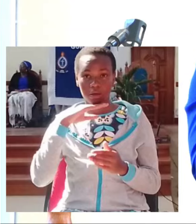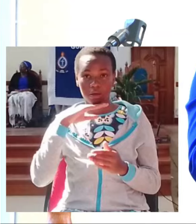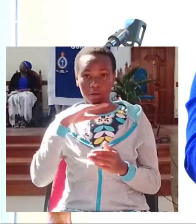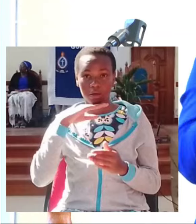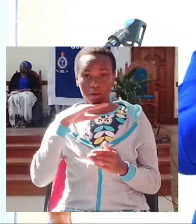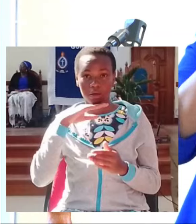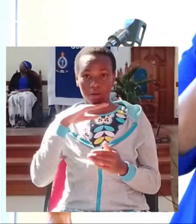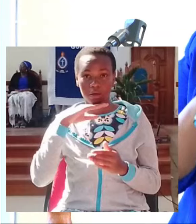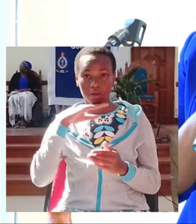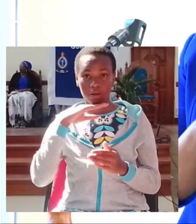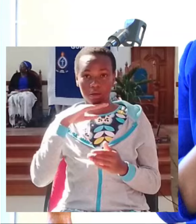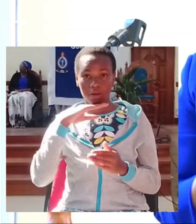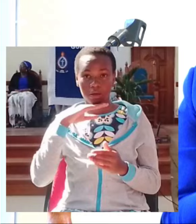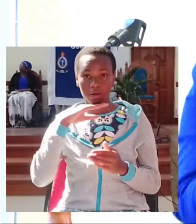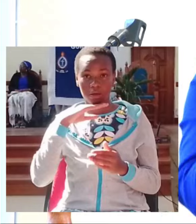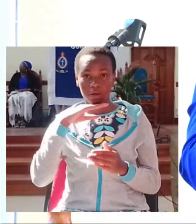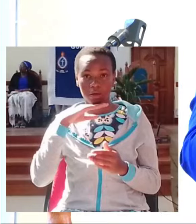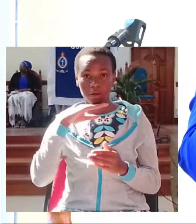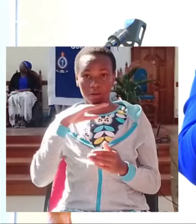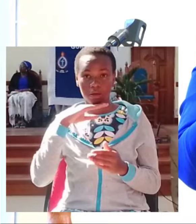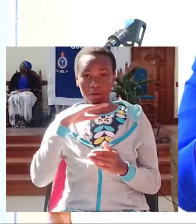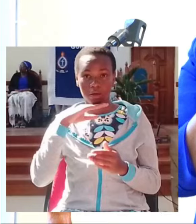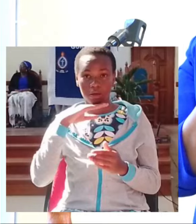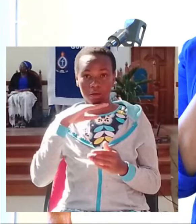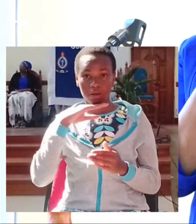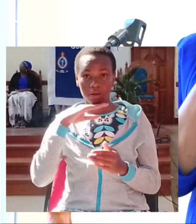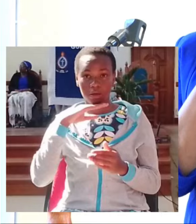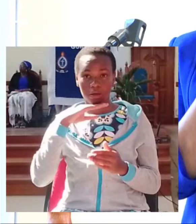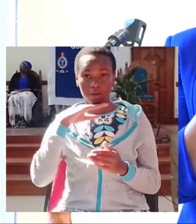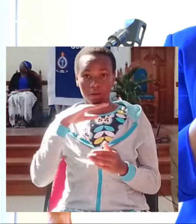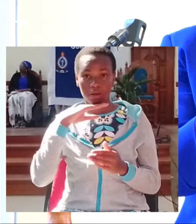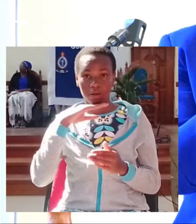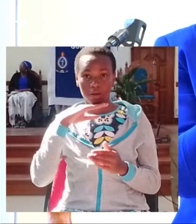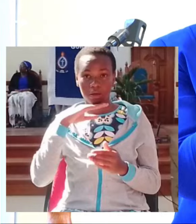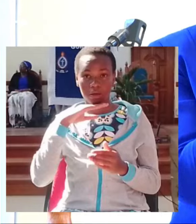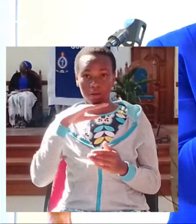being, died for you on the cross.